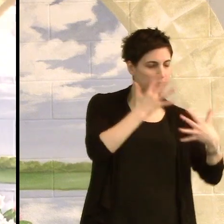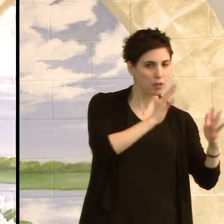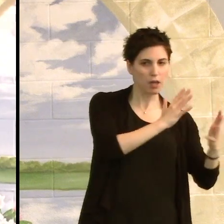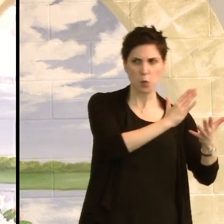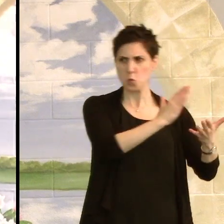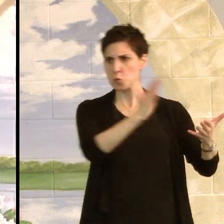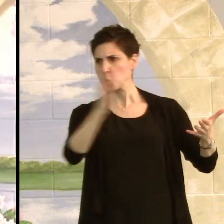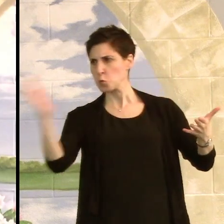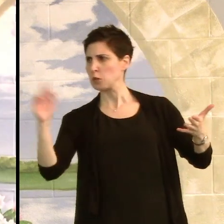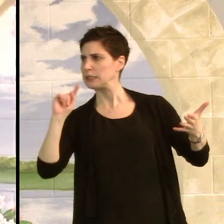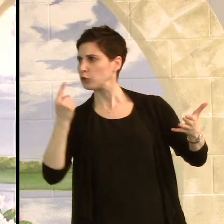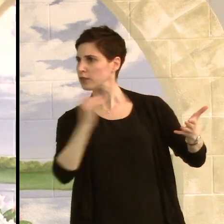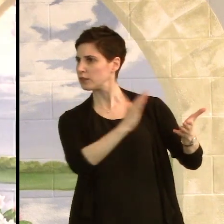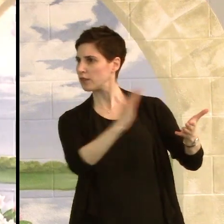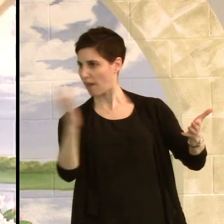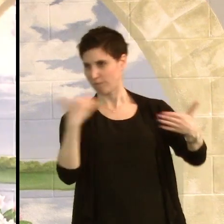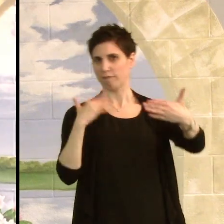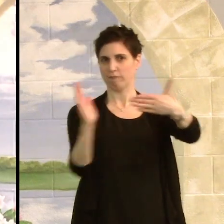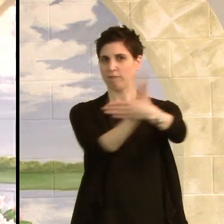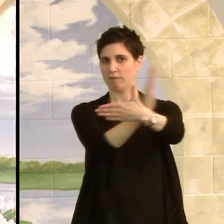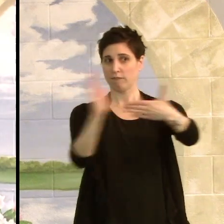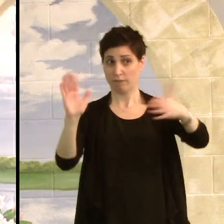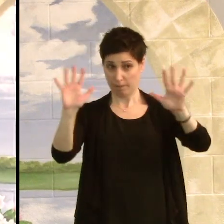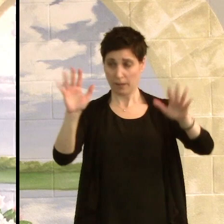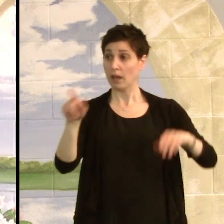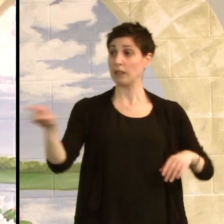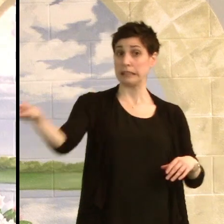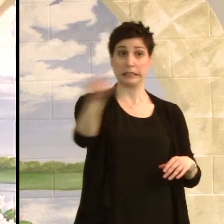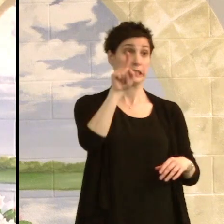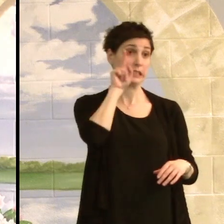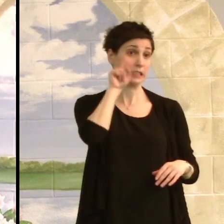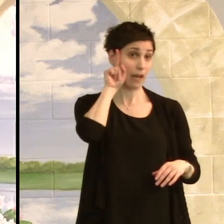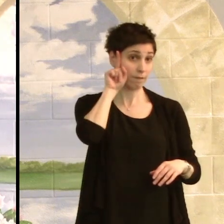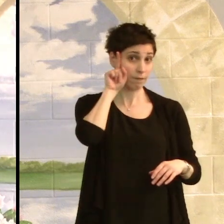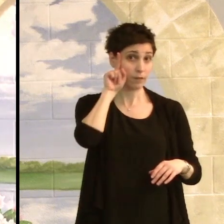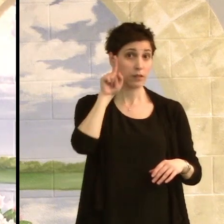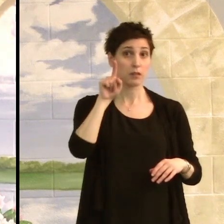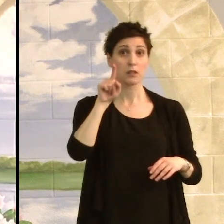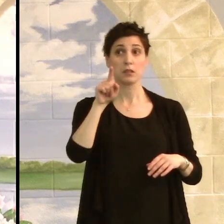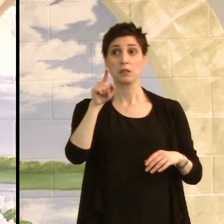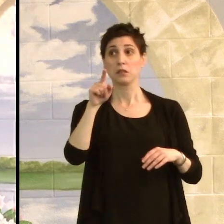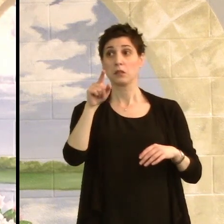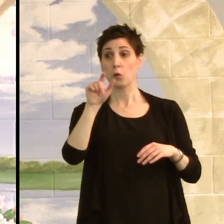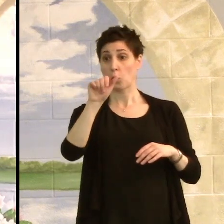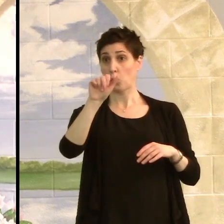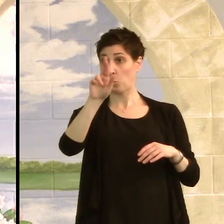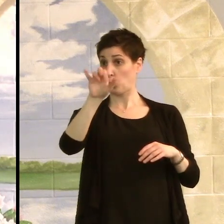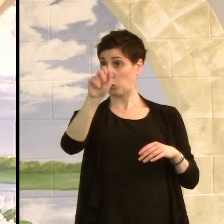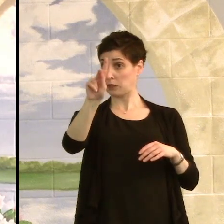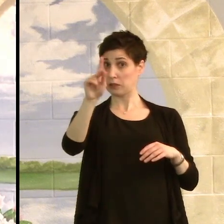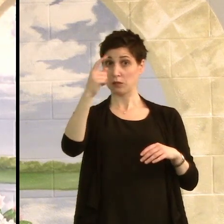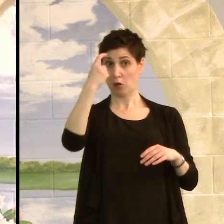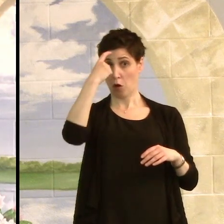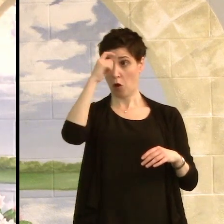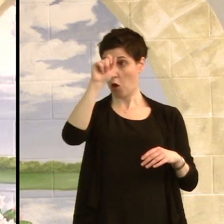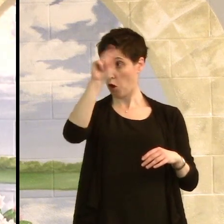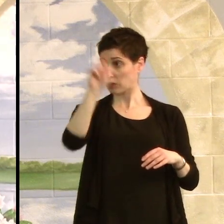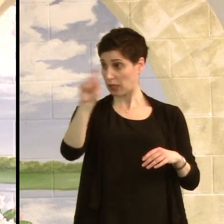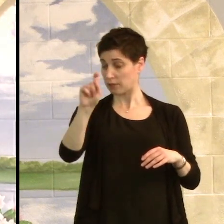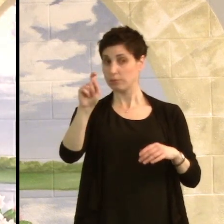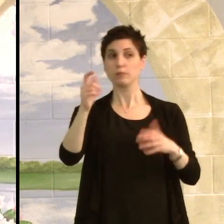There are special issues involved for deaf people who are at risk for Alzheimer's disease.